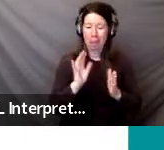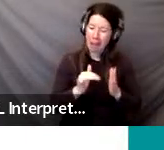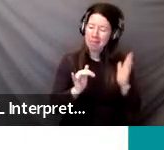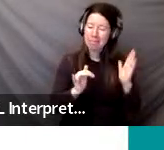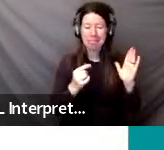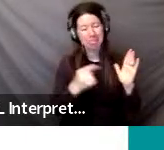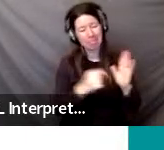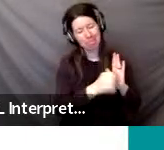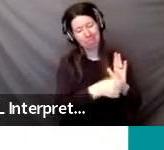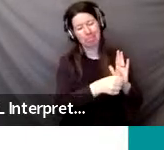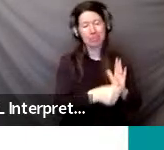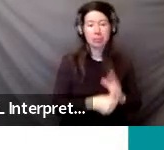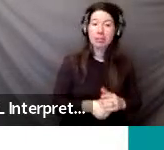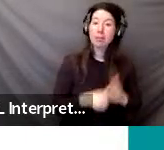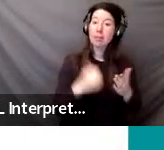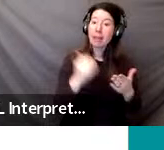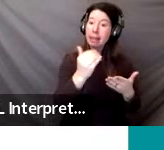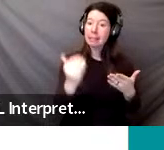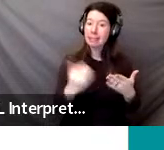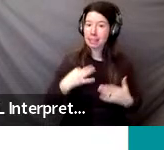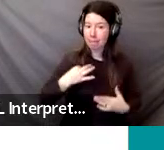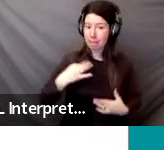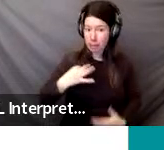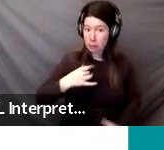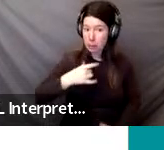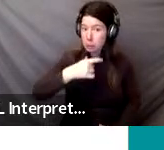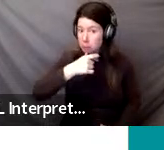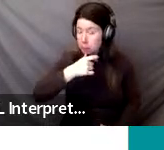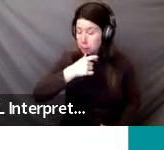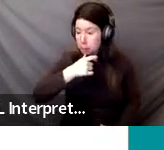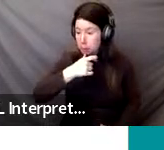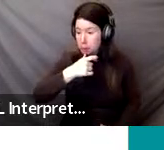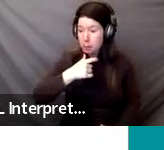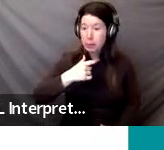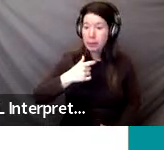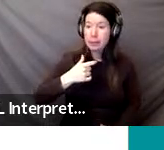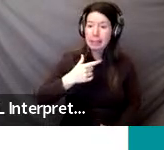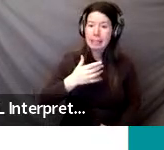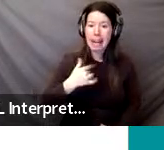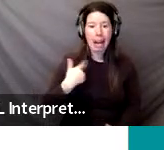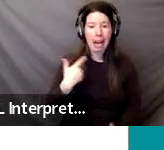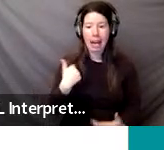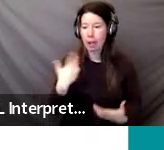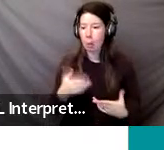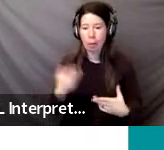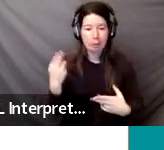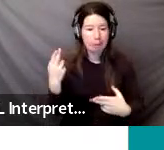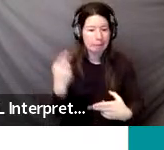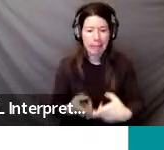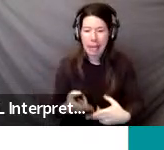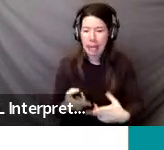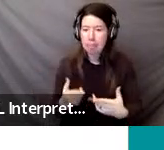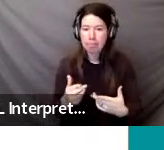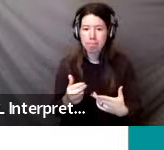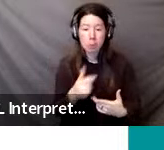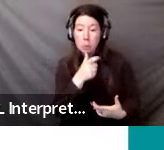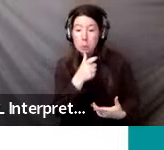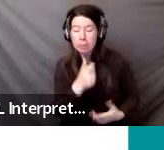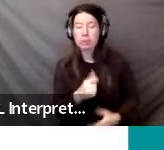that, I think the next volunteer, rather than me calling on someone. I think Whitney has her hand